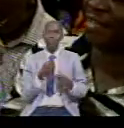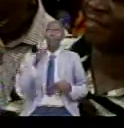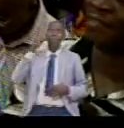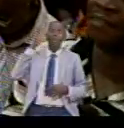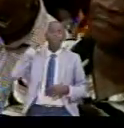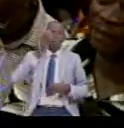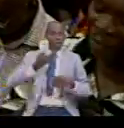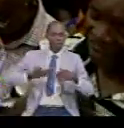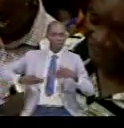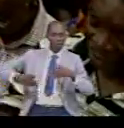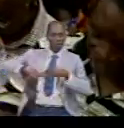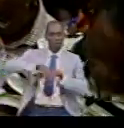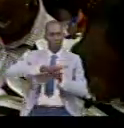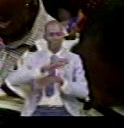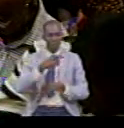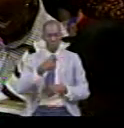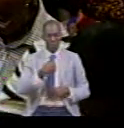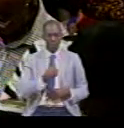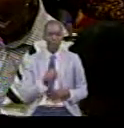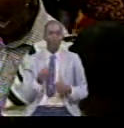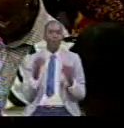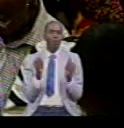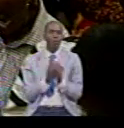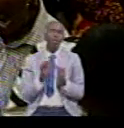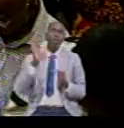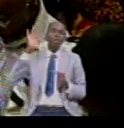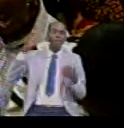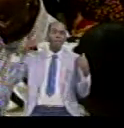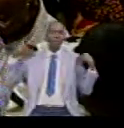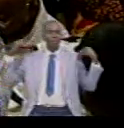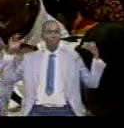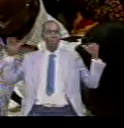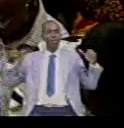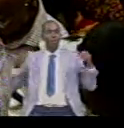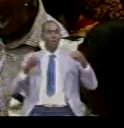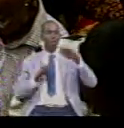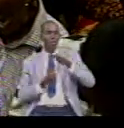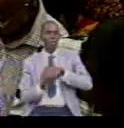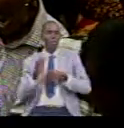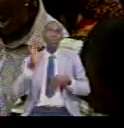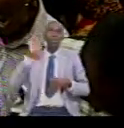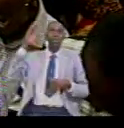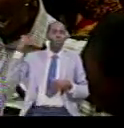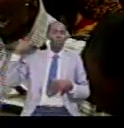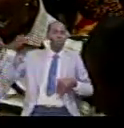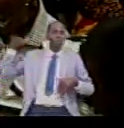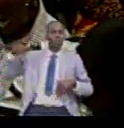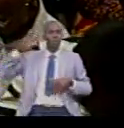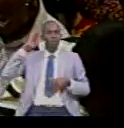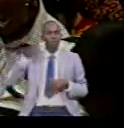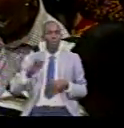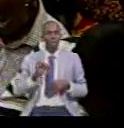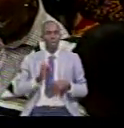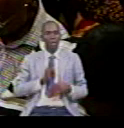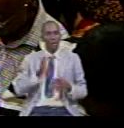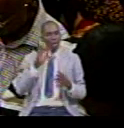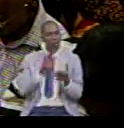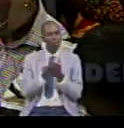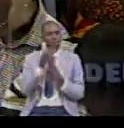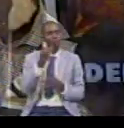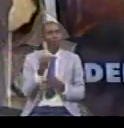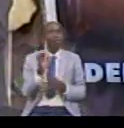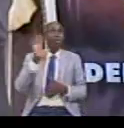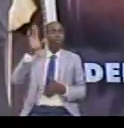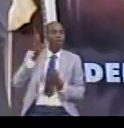me with His feathers. Under His wings shall I trust. Is the truth.